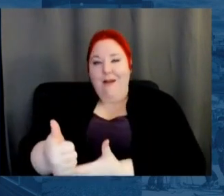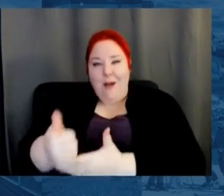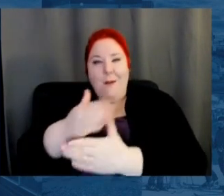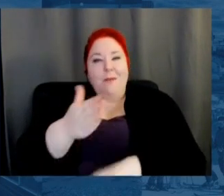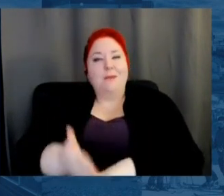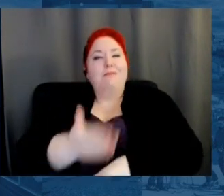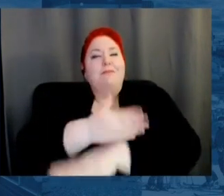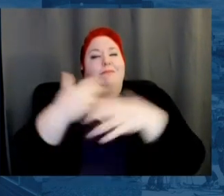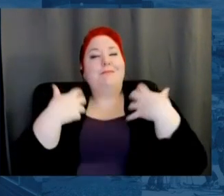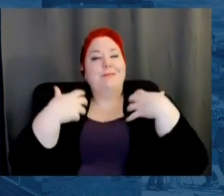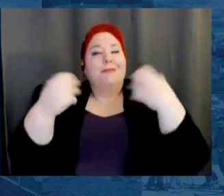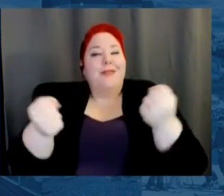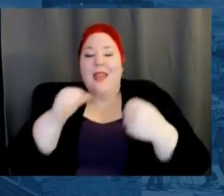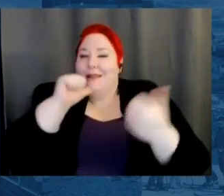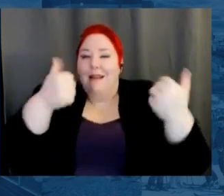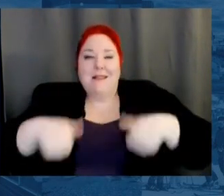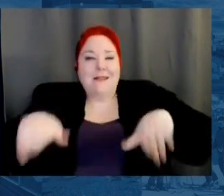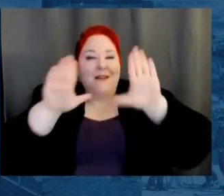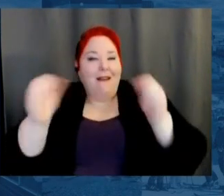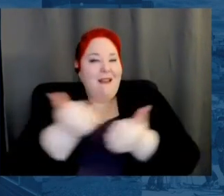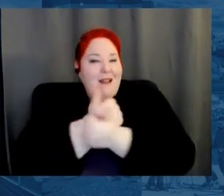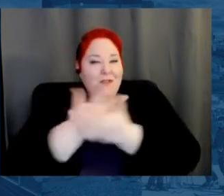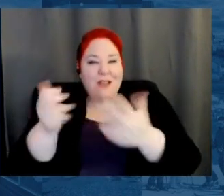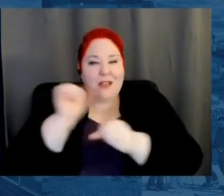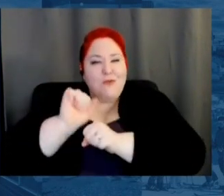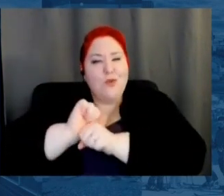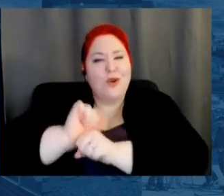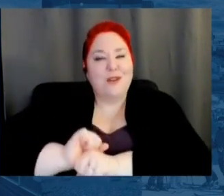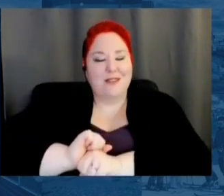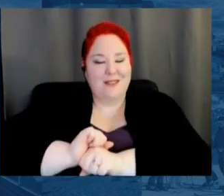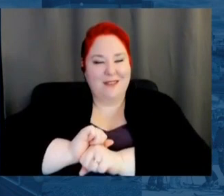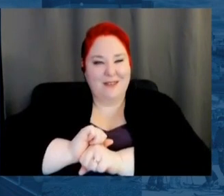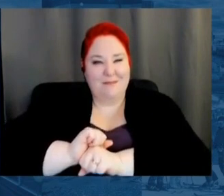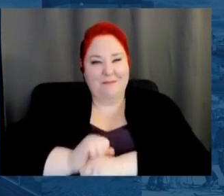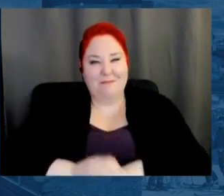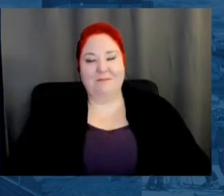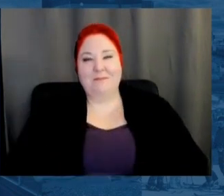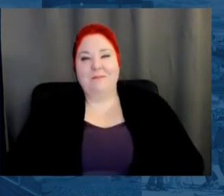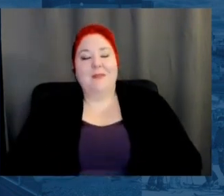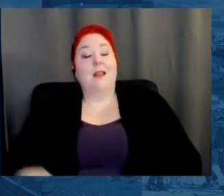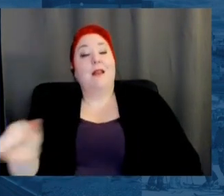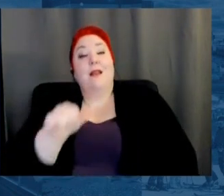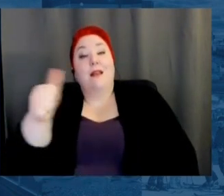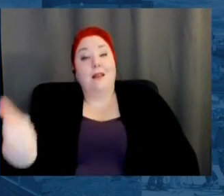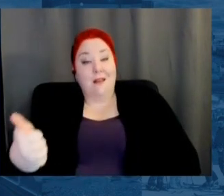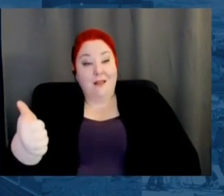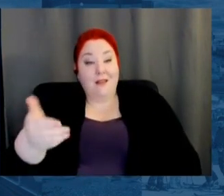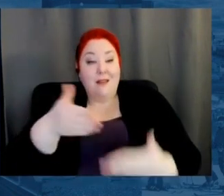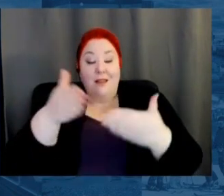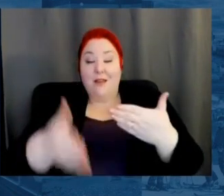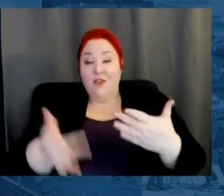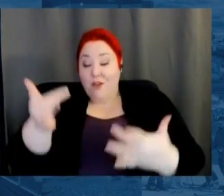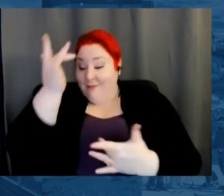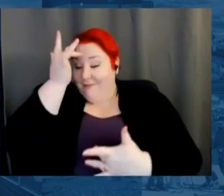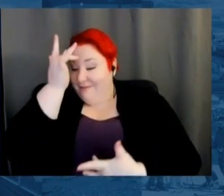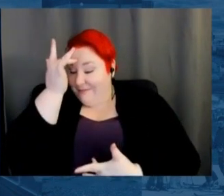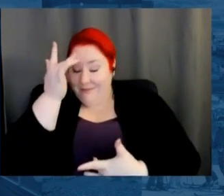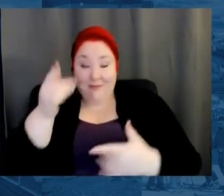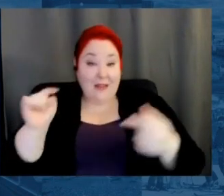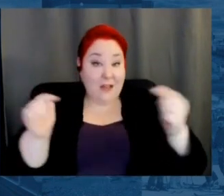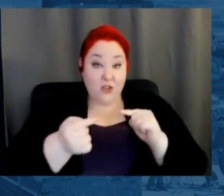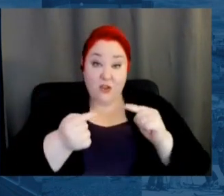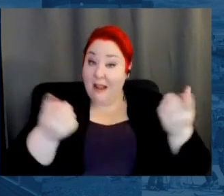worked so hard for. And another damaging byproduct of unplanned illness and injury, because it can happen to